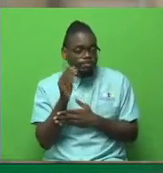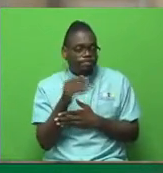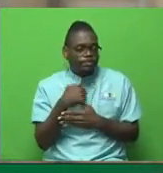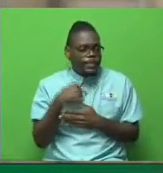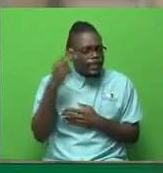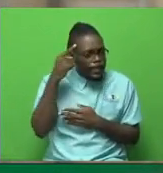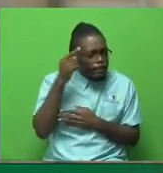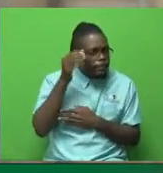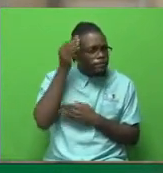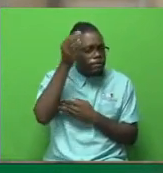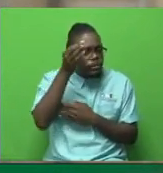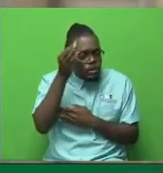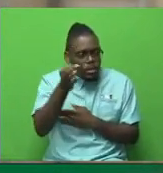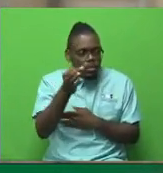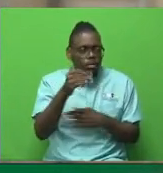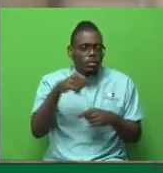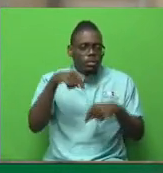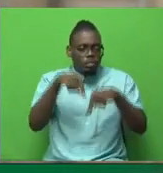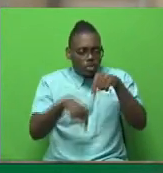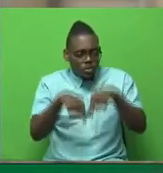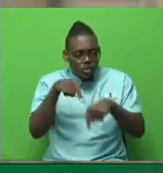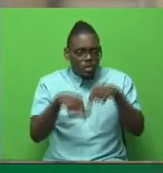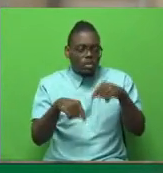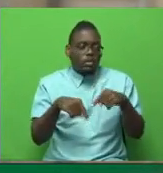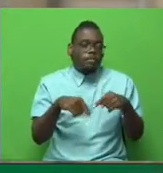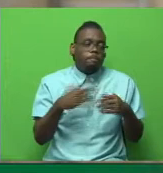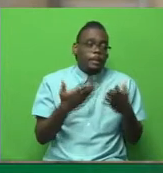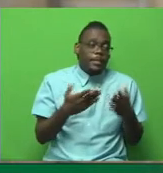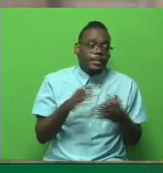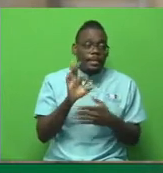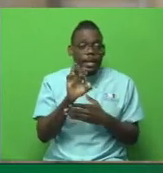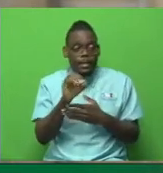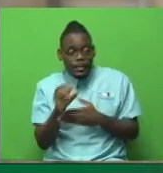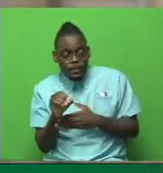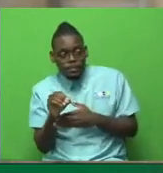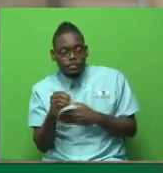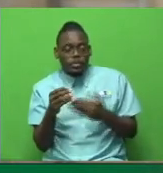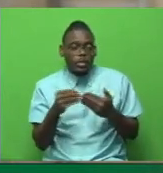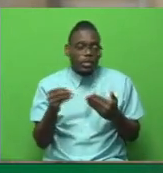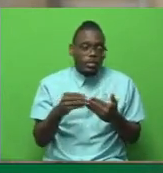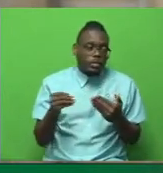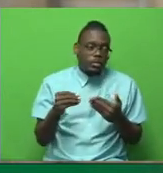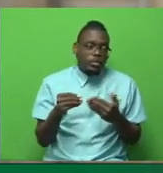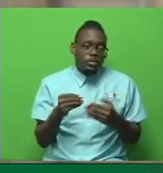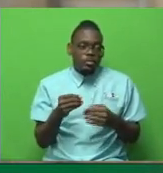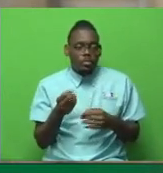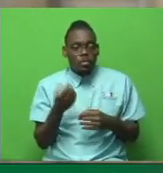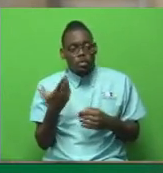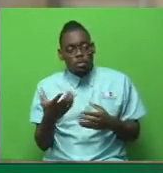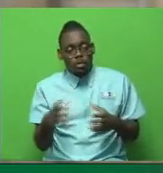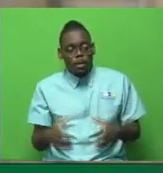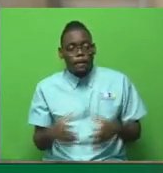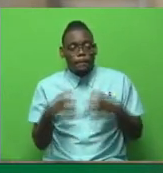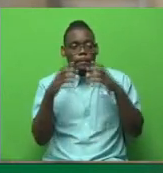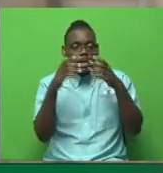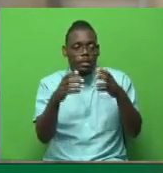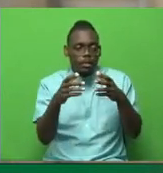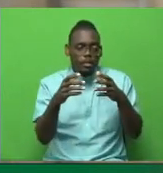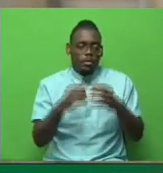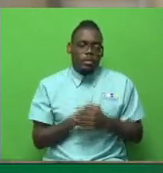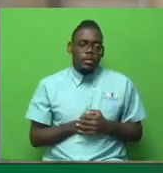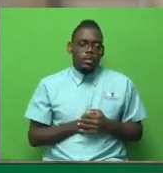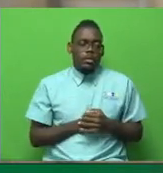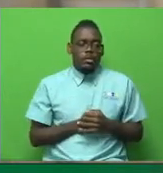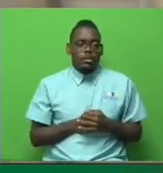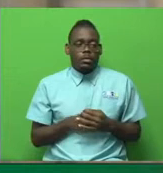of 90 plus dollars per barrel and six dollars per mmbtu of gas they went dead quiet and